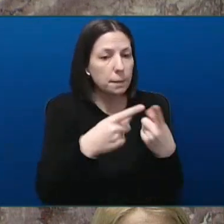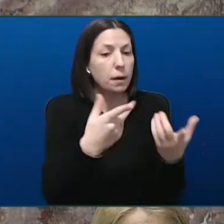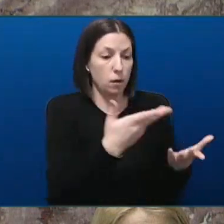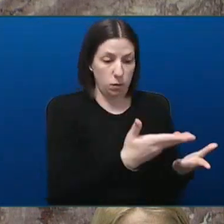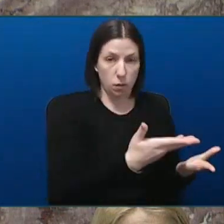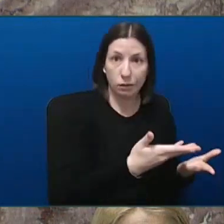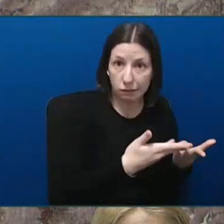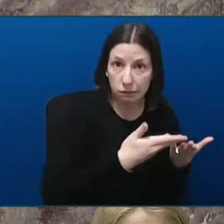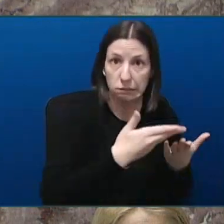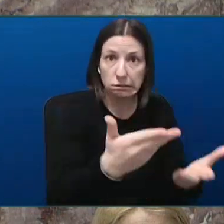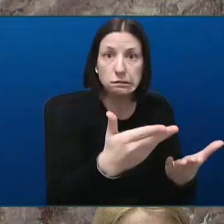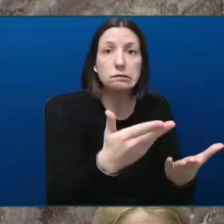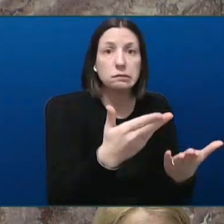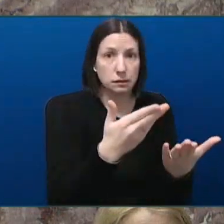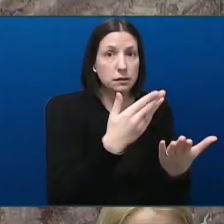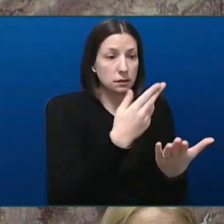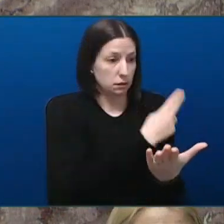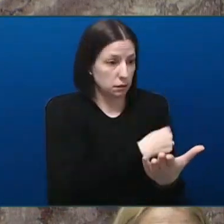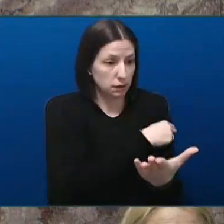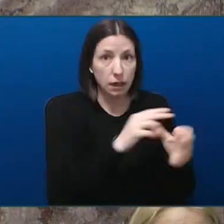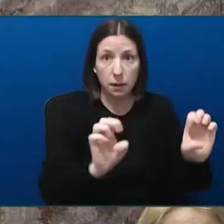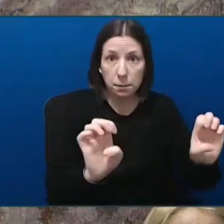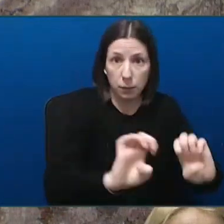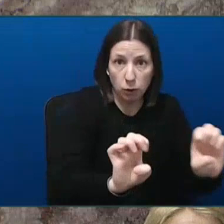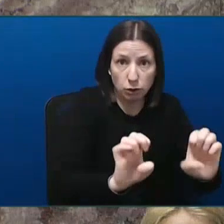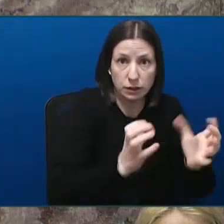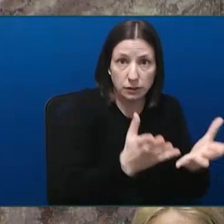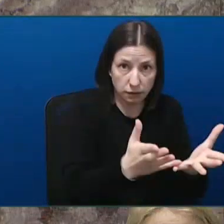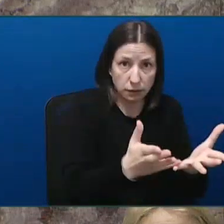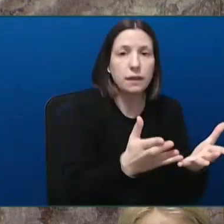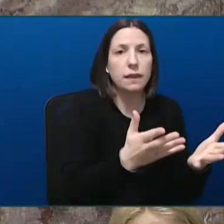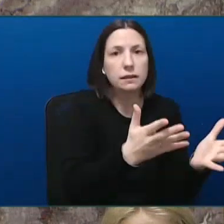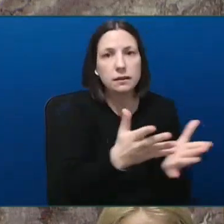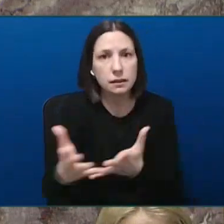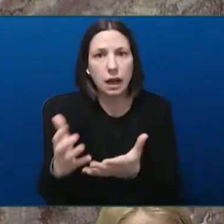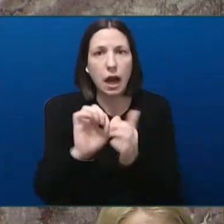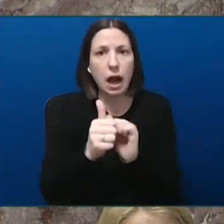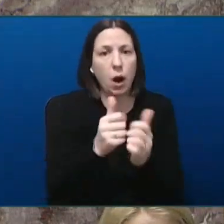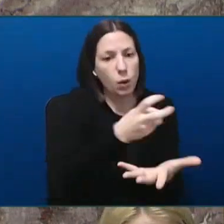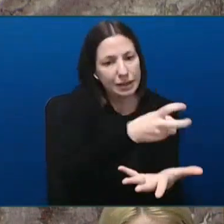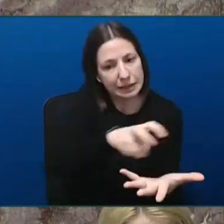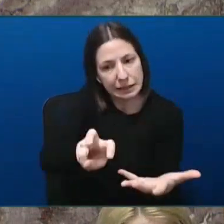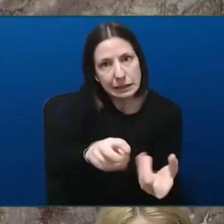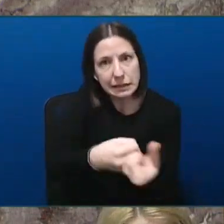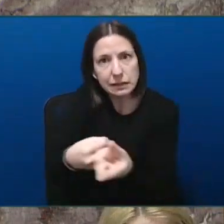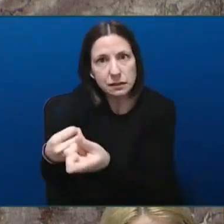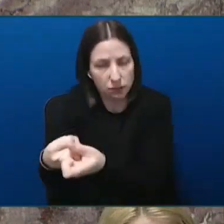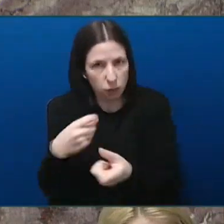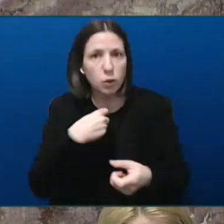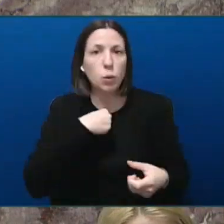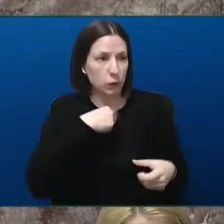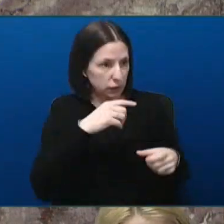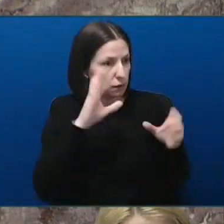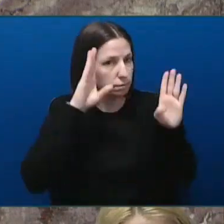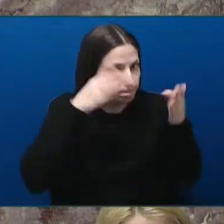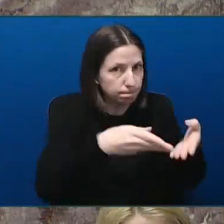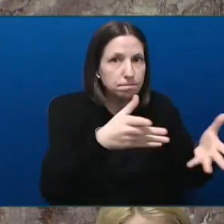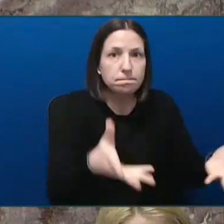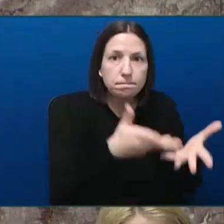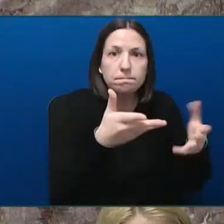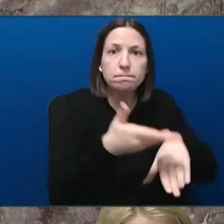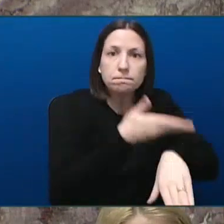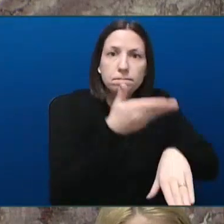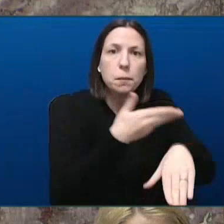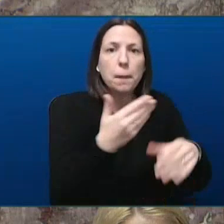individual who is in crisis, and we've done a lot at the crisis end to ramp up, peer-assisted care teams and such